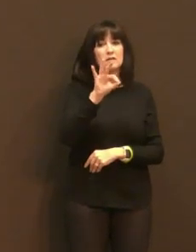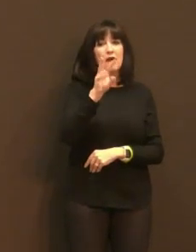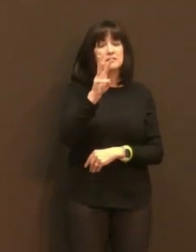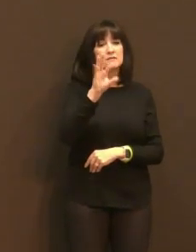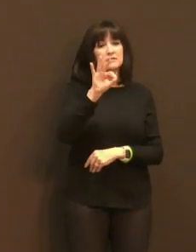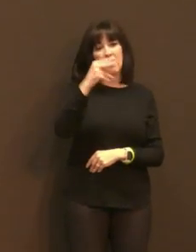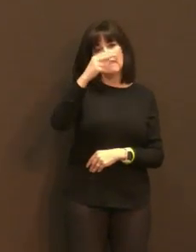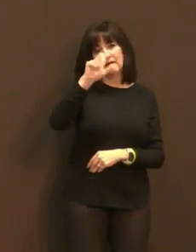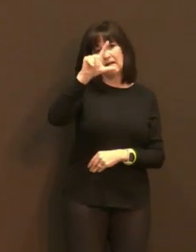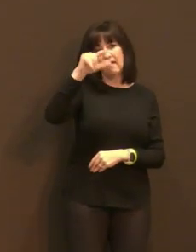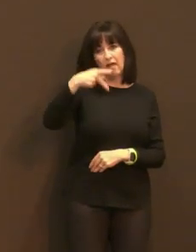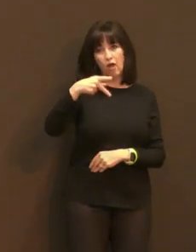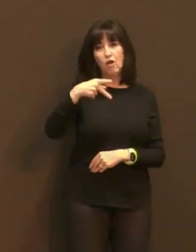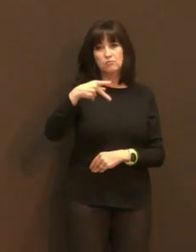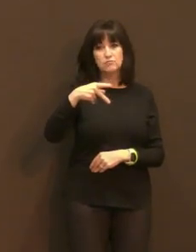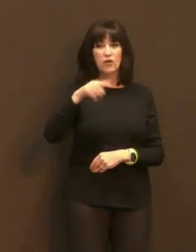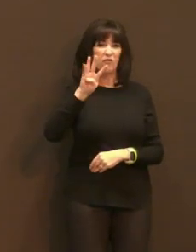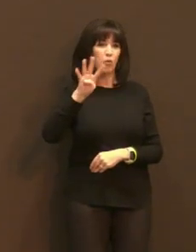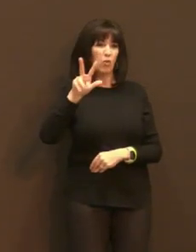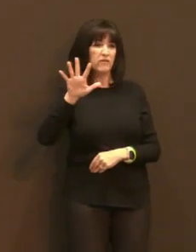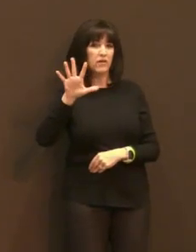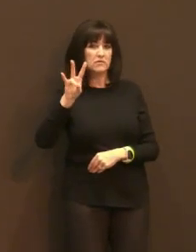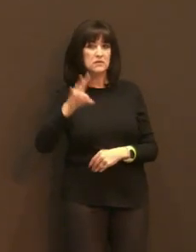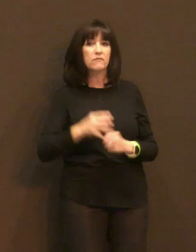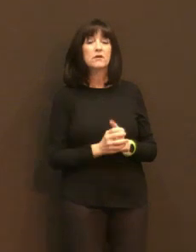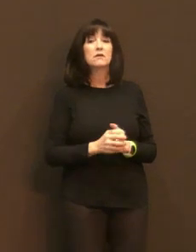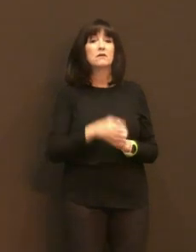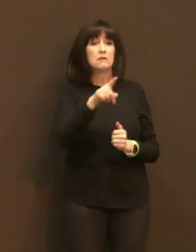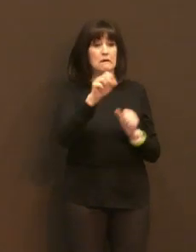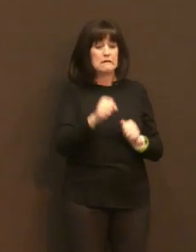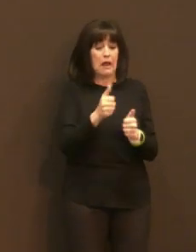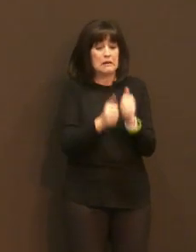1-800-969-HELP, text DE to